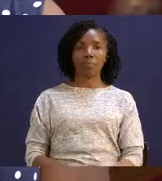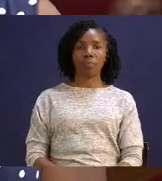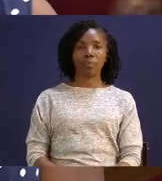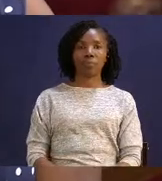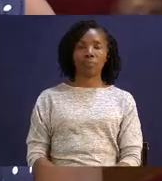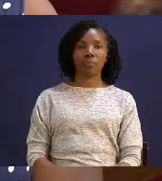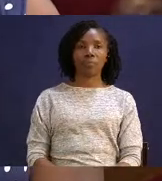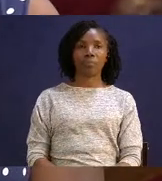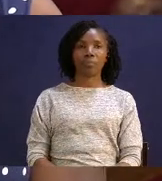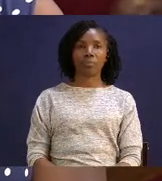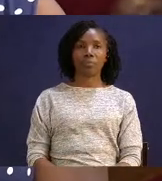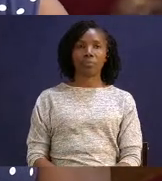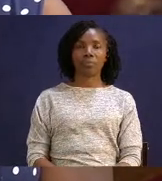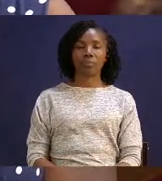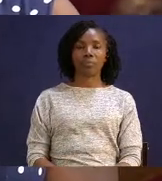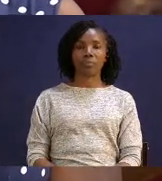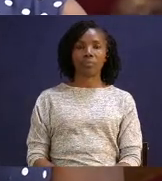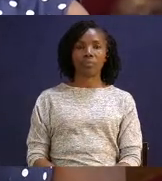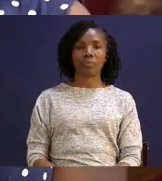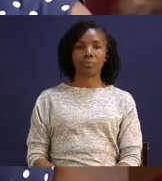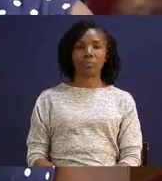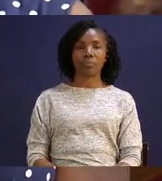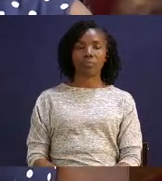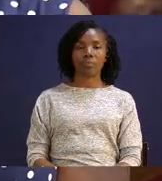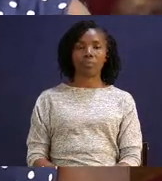because these people will become envious.